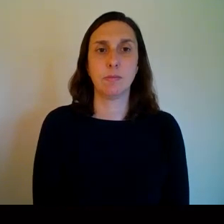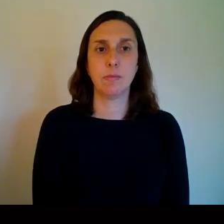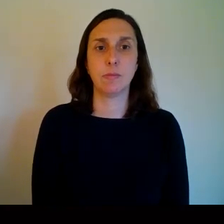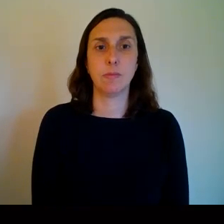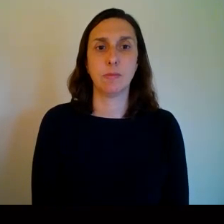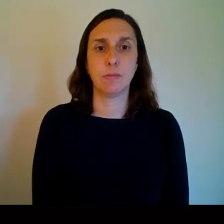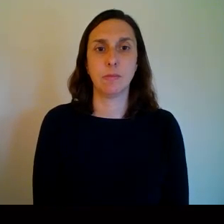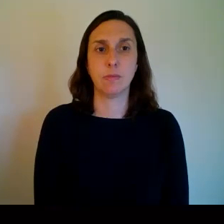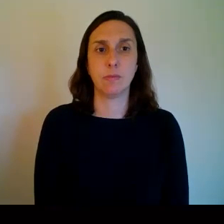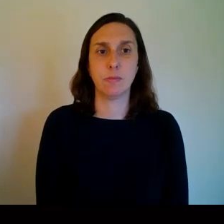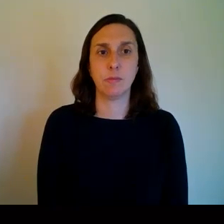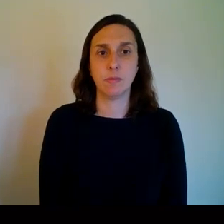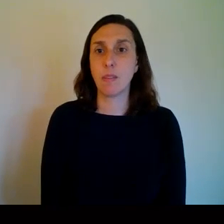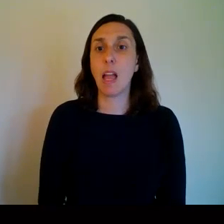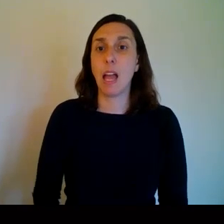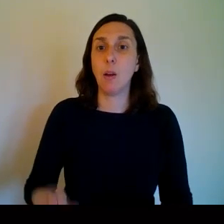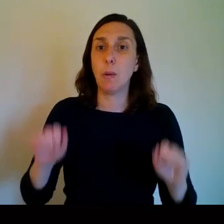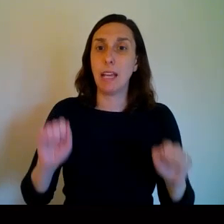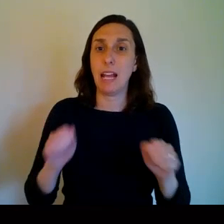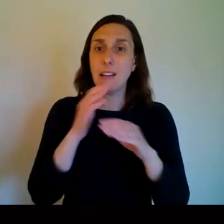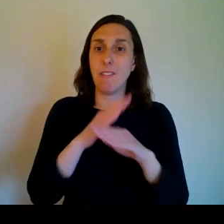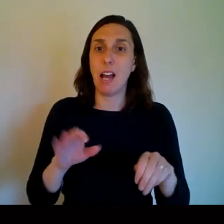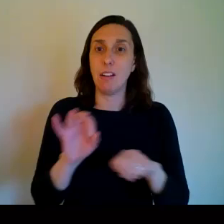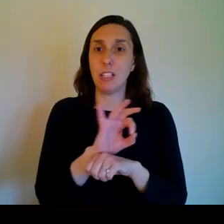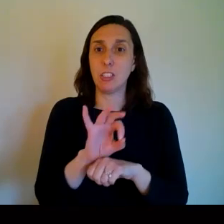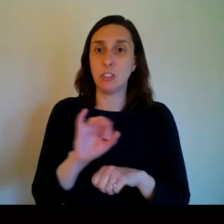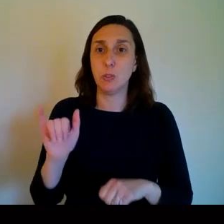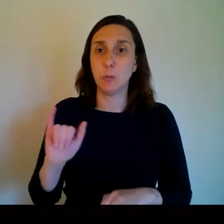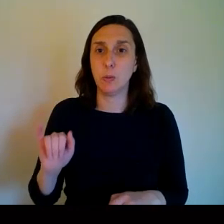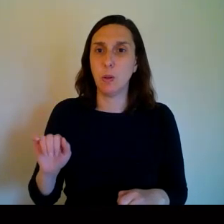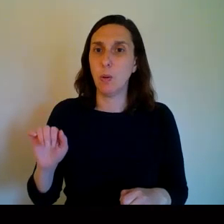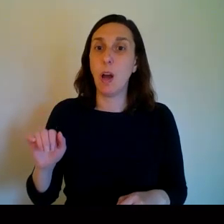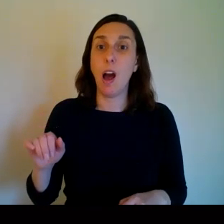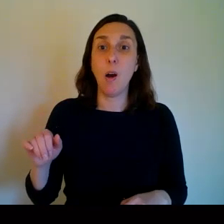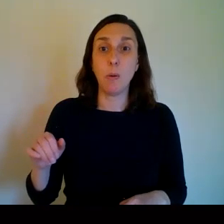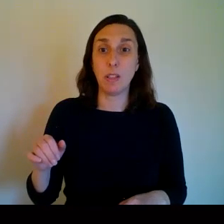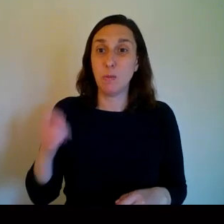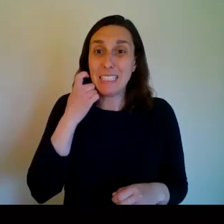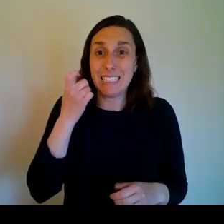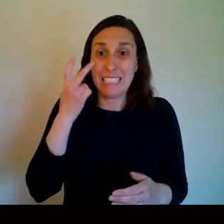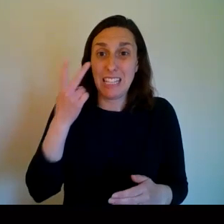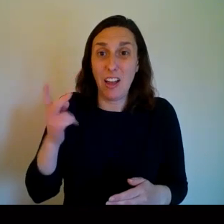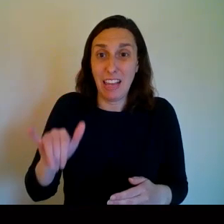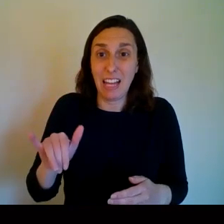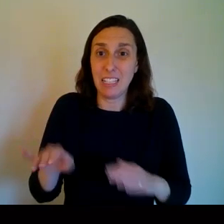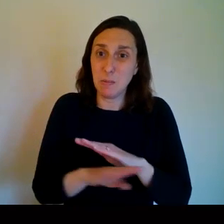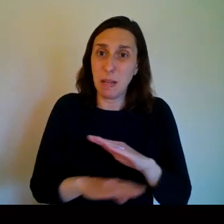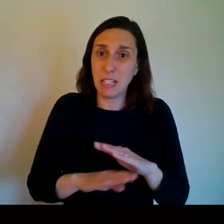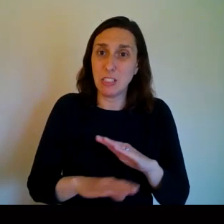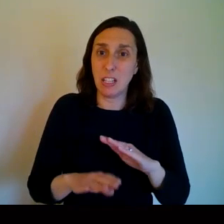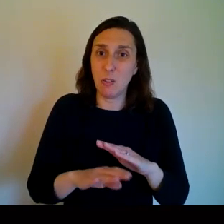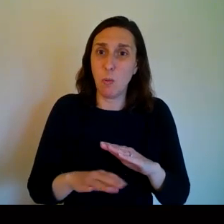And we can divide functions, which we've already started to see in its basic form when we did rational functions. We started with the idea